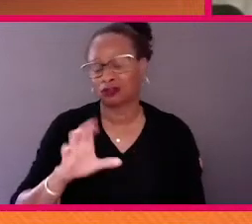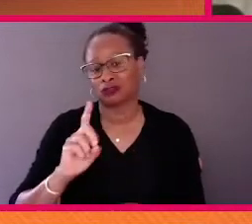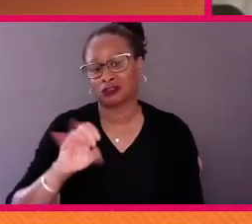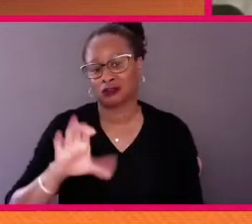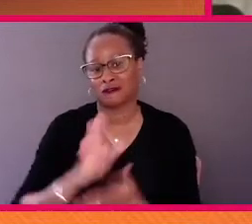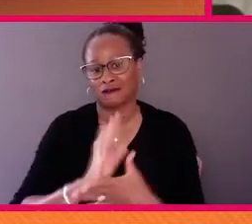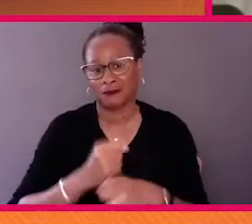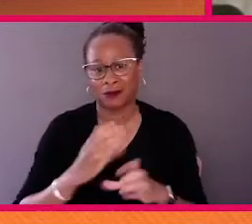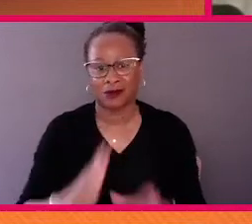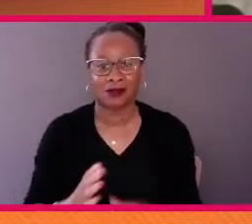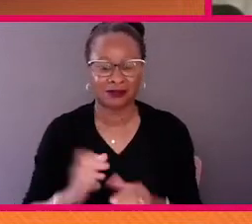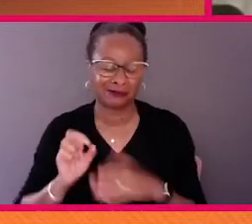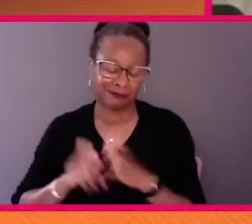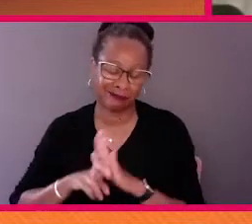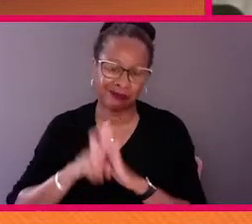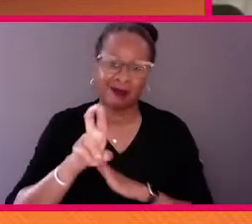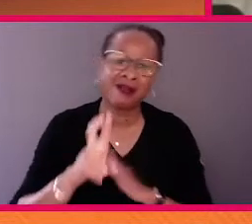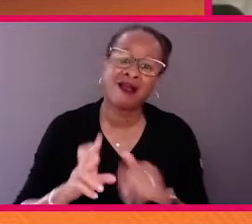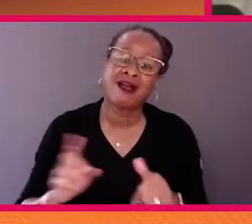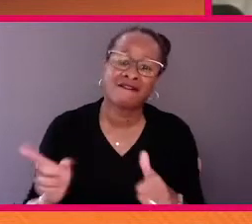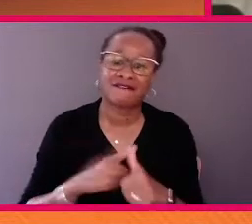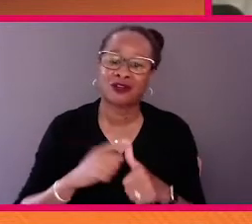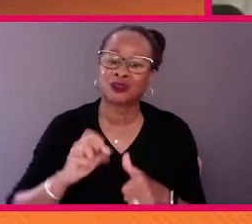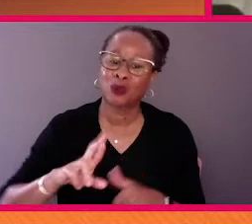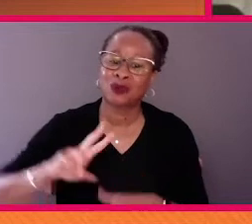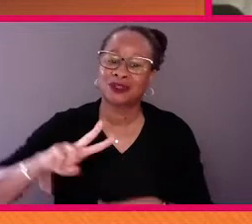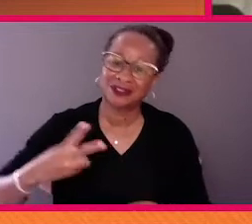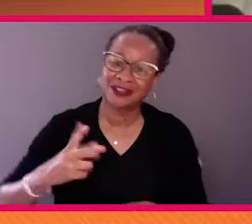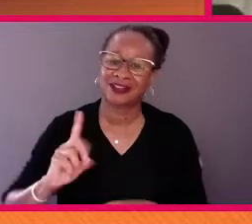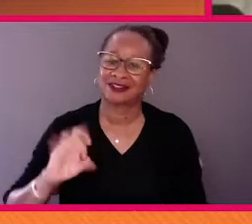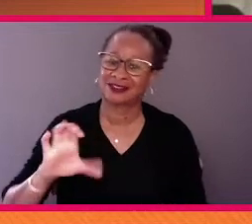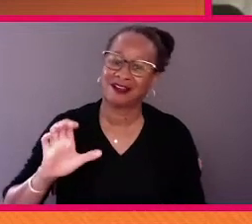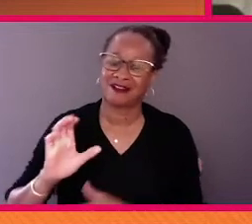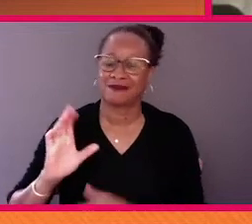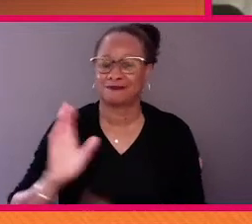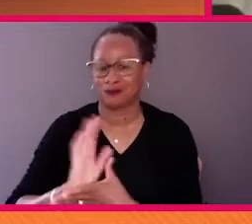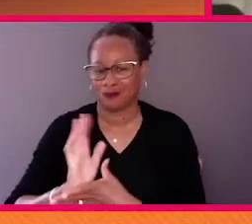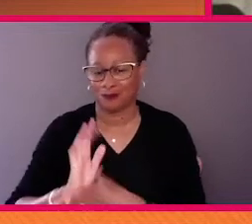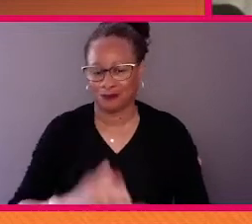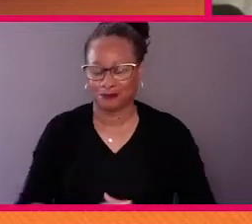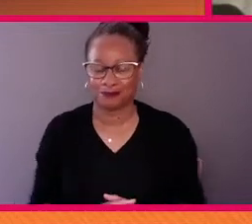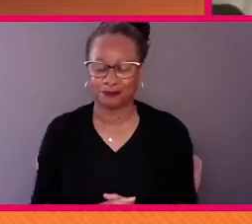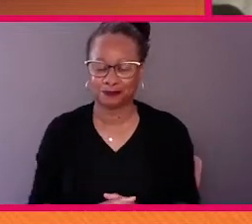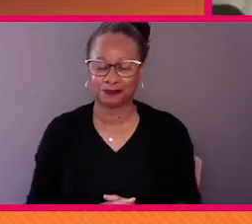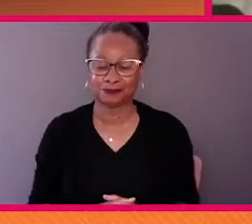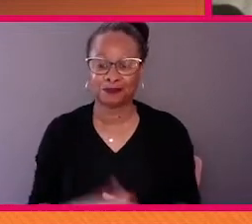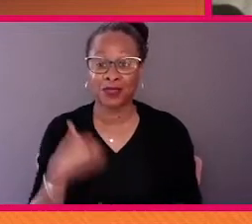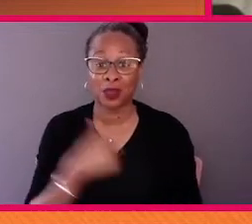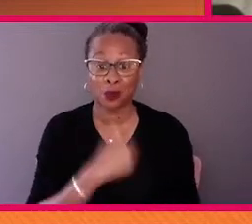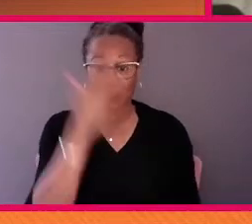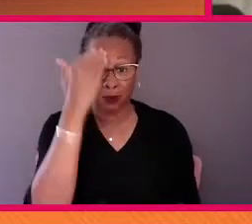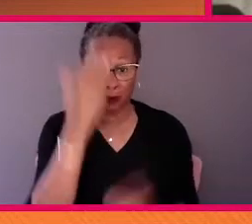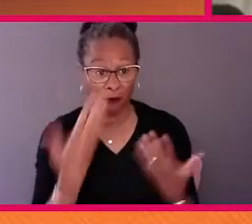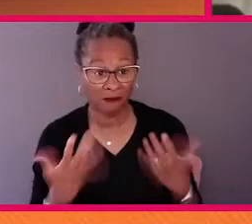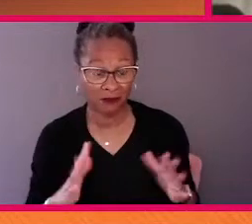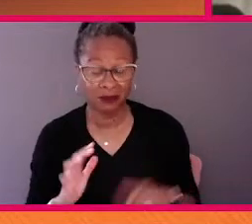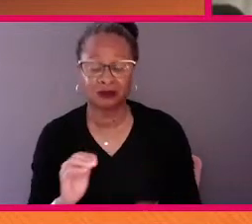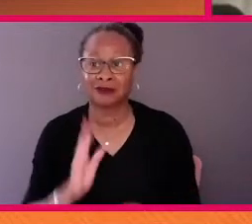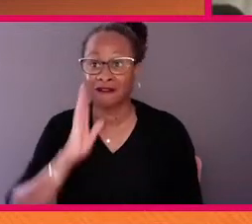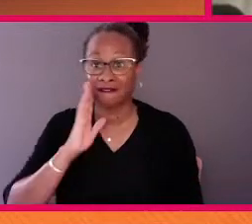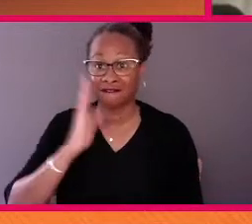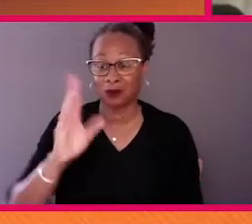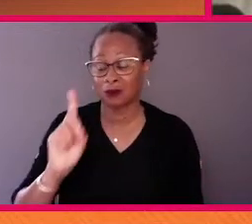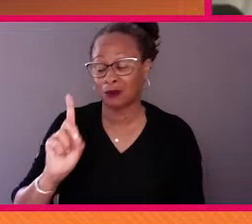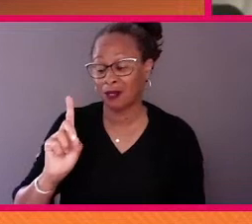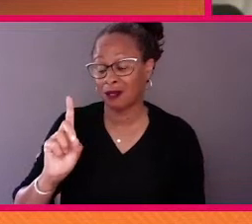launch their first or second documentary feature. We know that the future of the lab